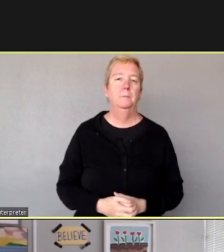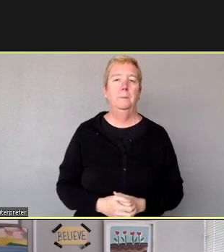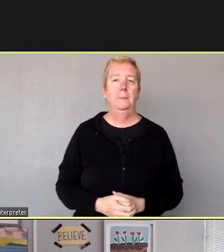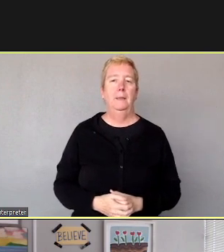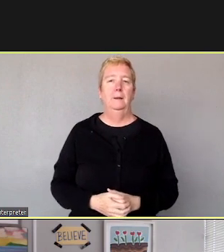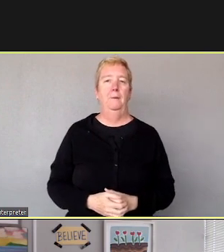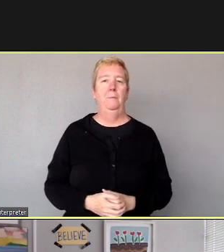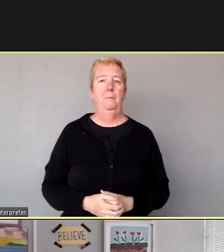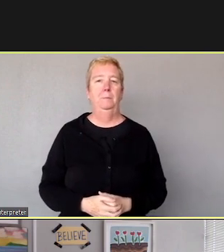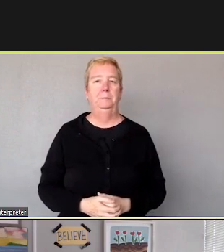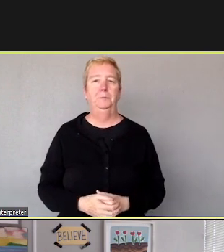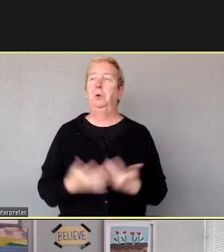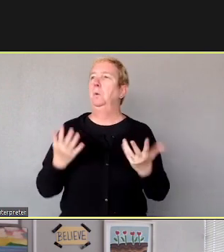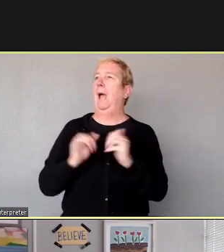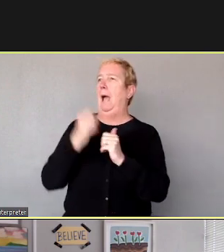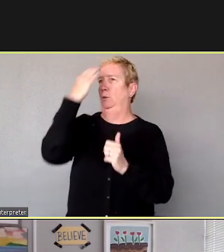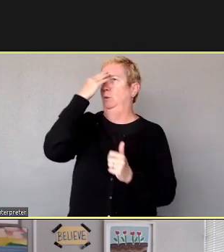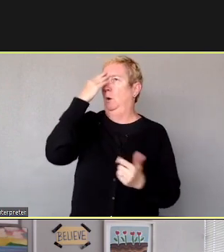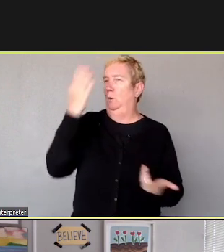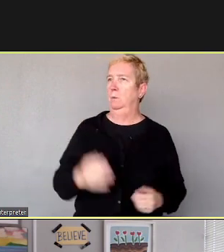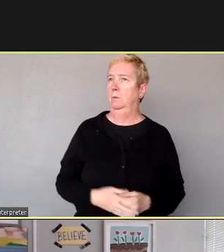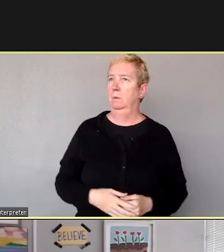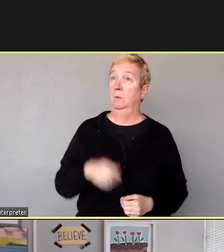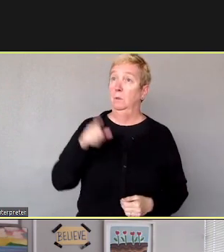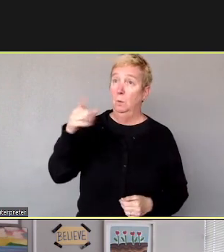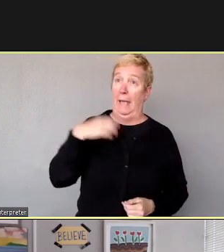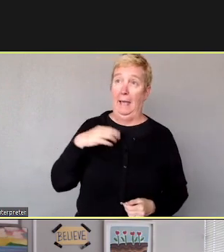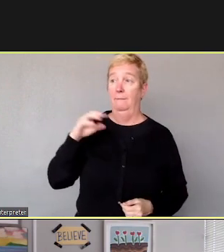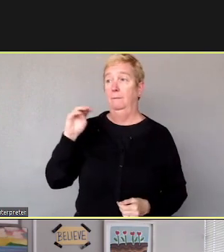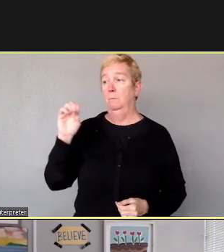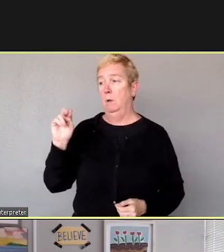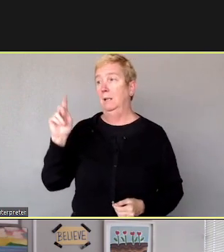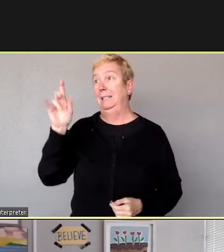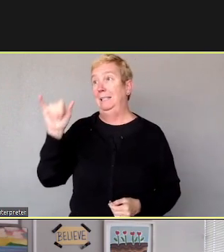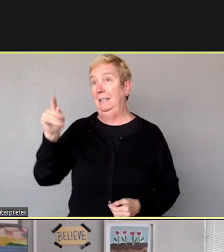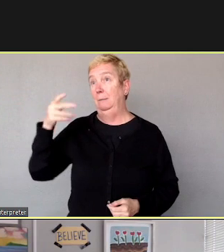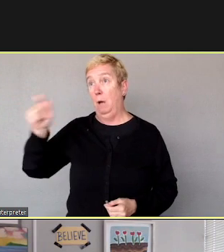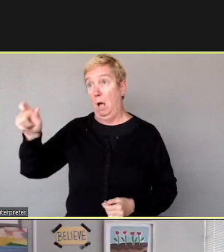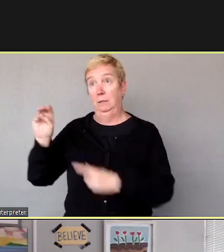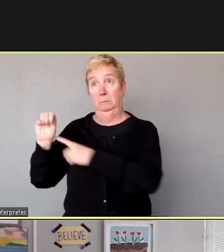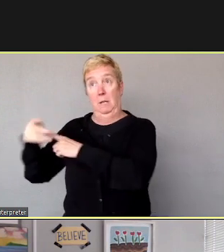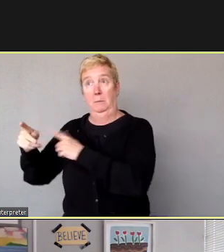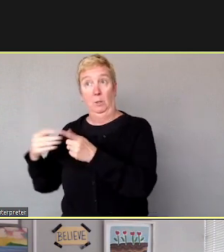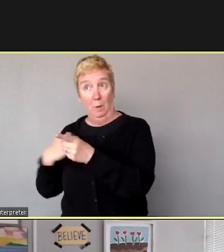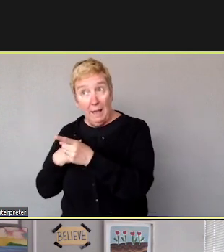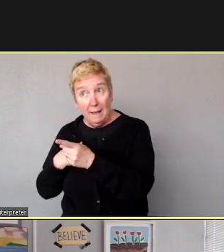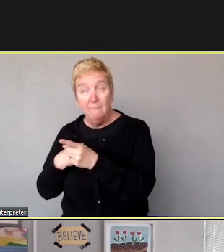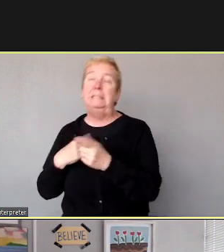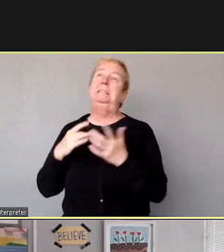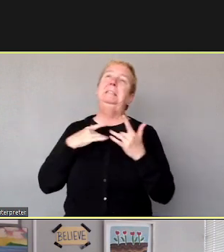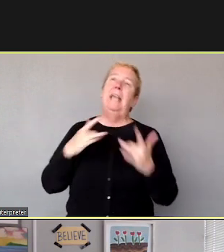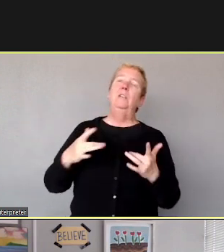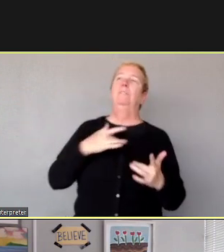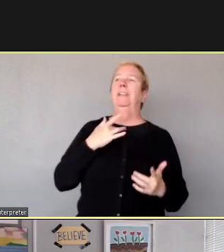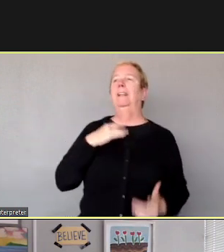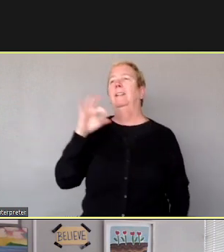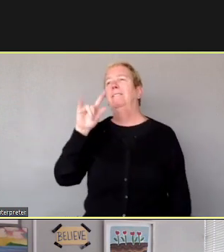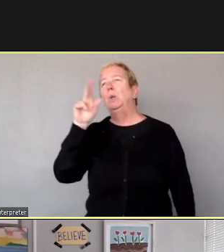So how do you know if you might have monkeypox? It usually starts with kind of a flu-like syndrome with